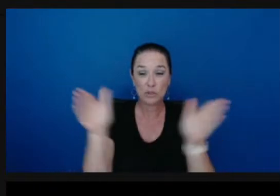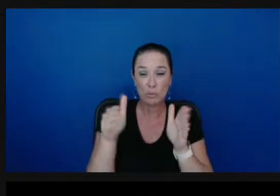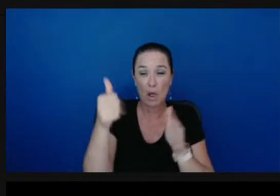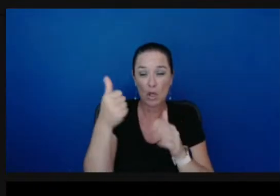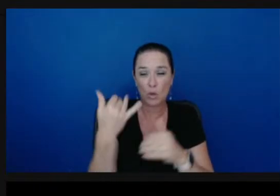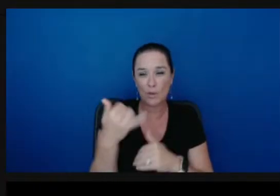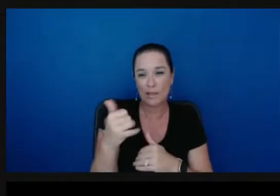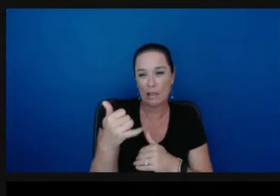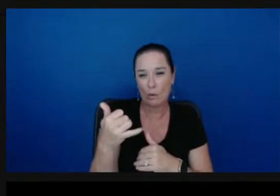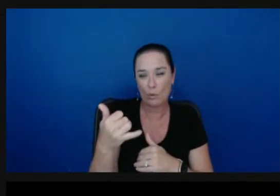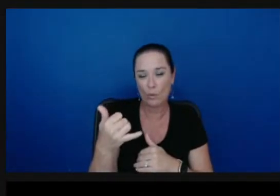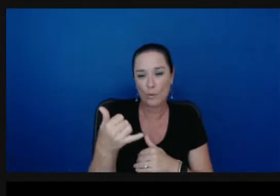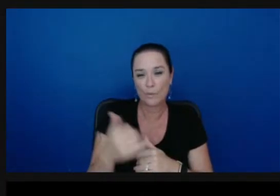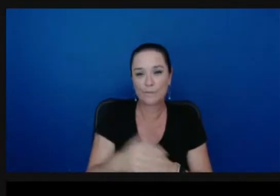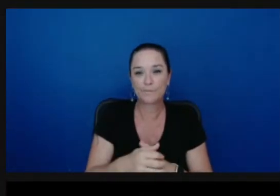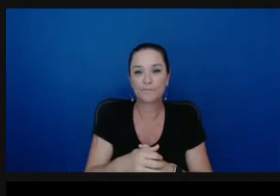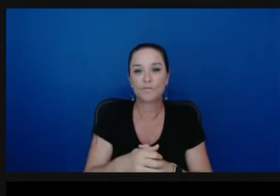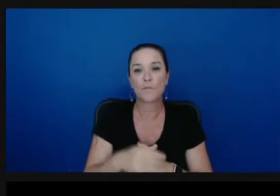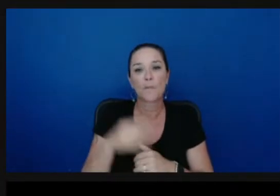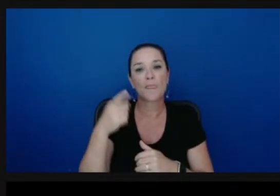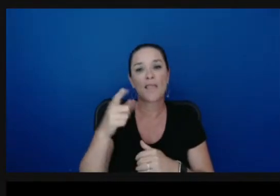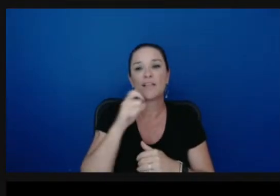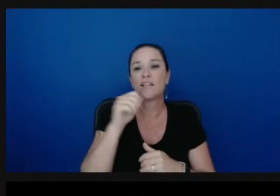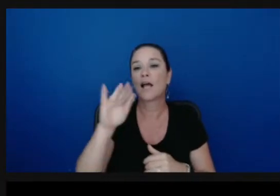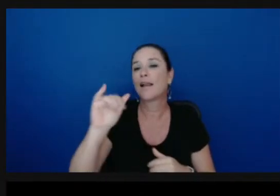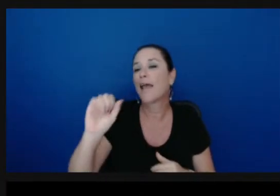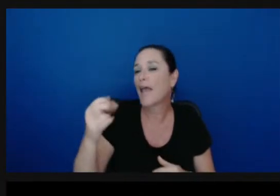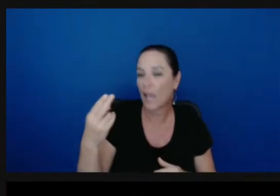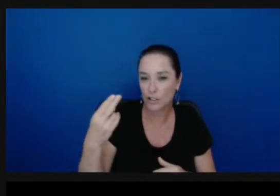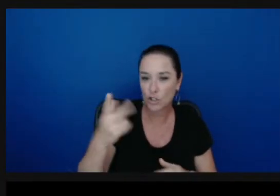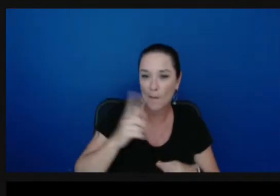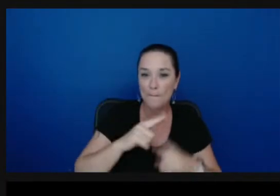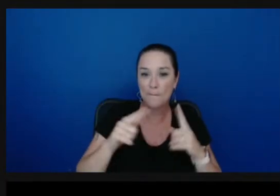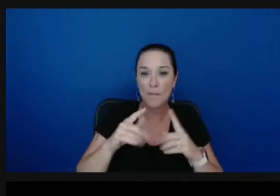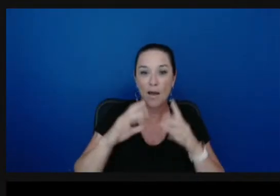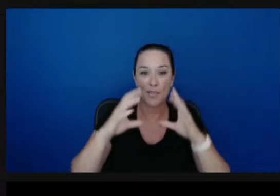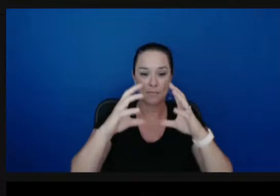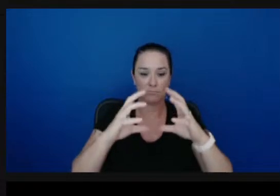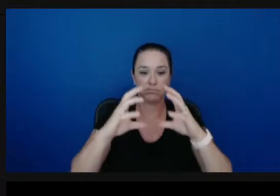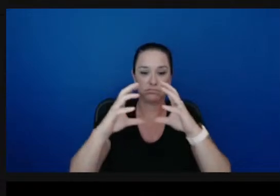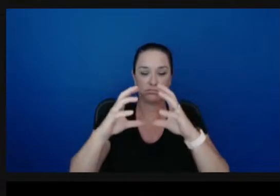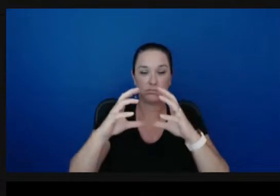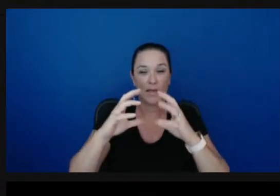here. And this is not the ash, but the actual stuff that fell back to the ground